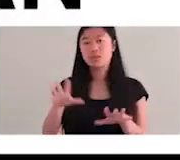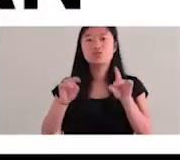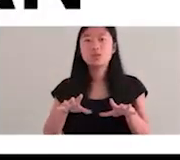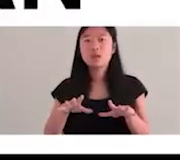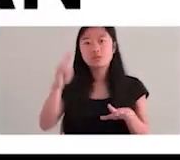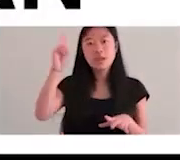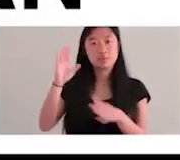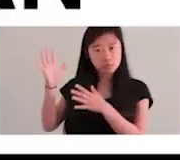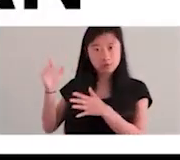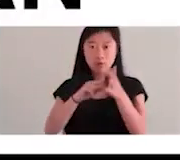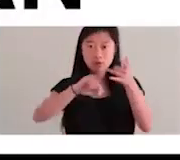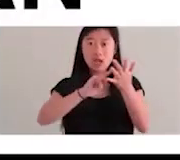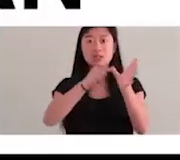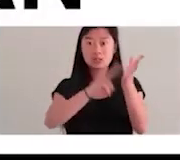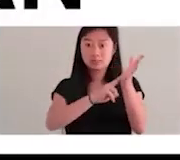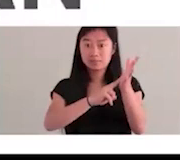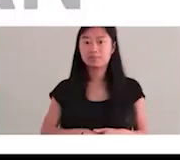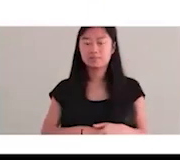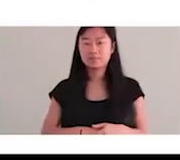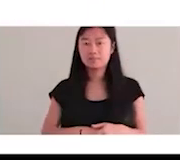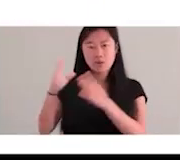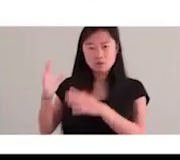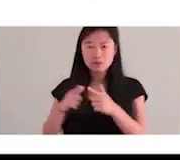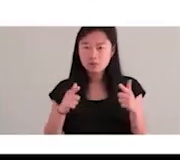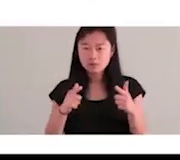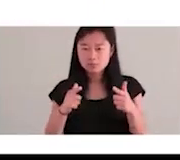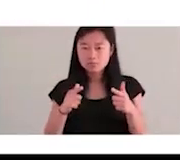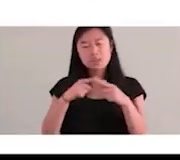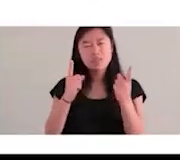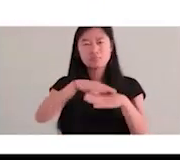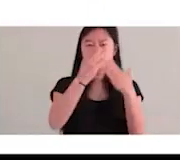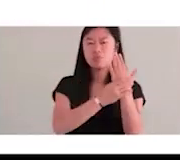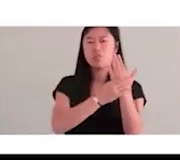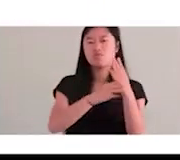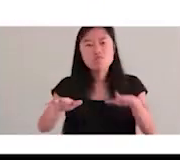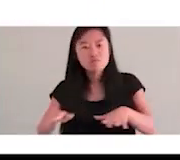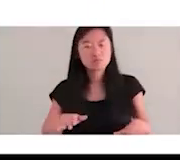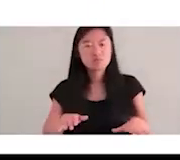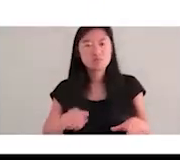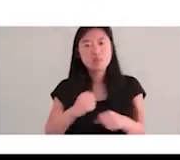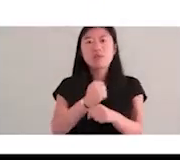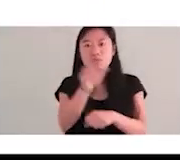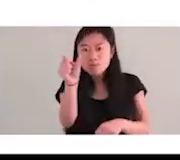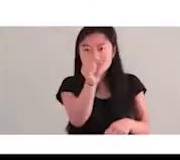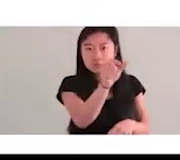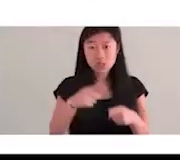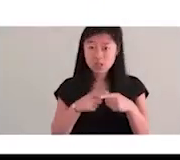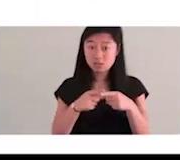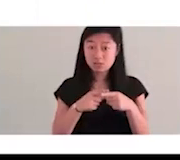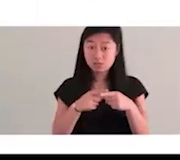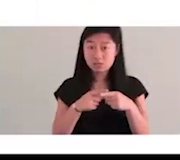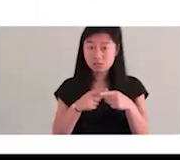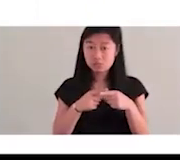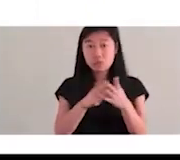Auslan. It is a series of movements through your hands that mean different words. So when Jerry